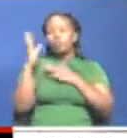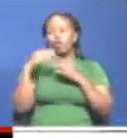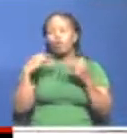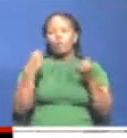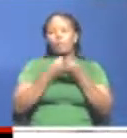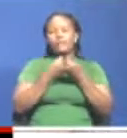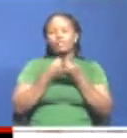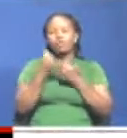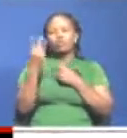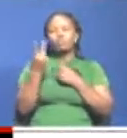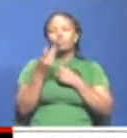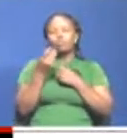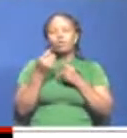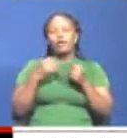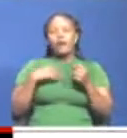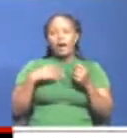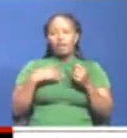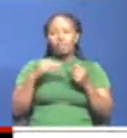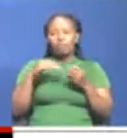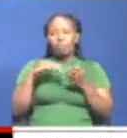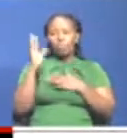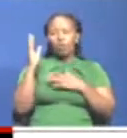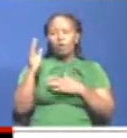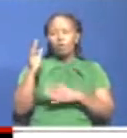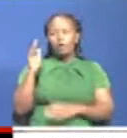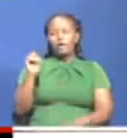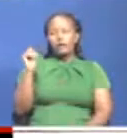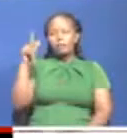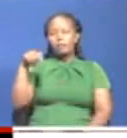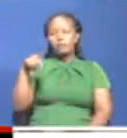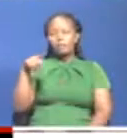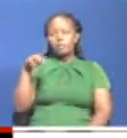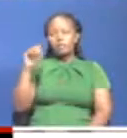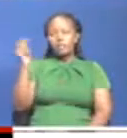matches, saw off AP Kenya with the same margin.